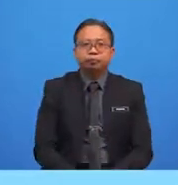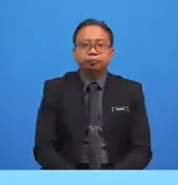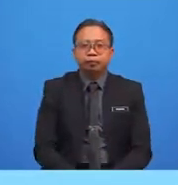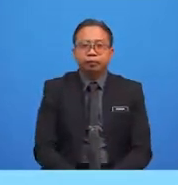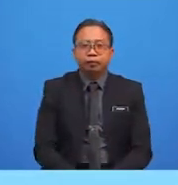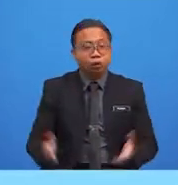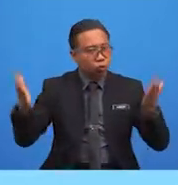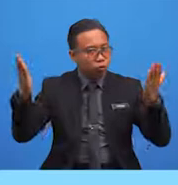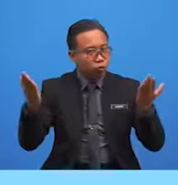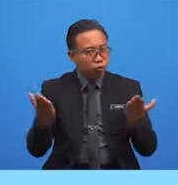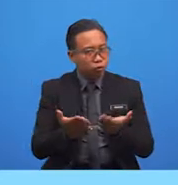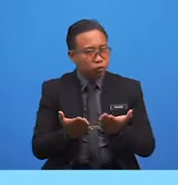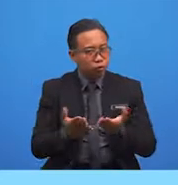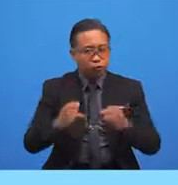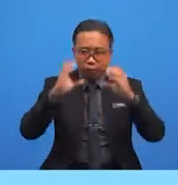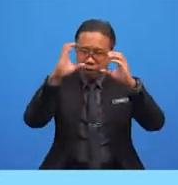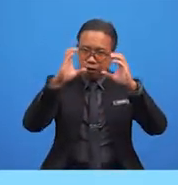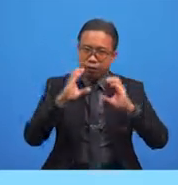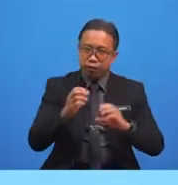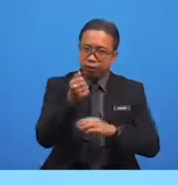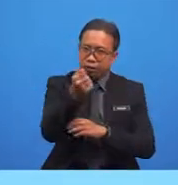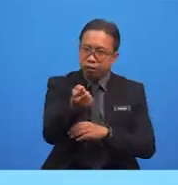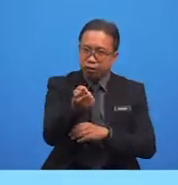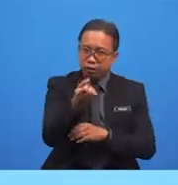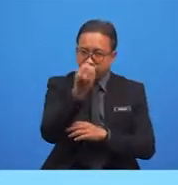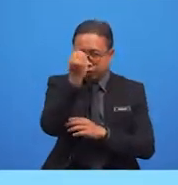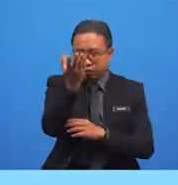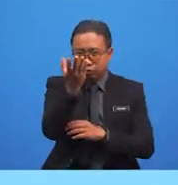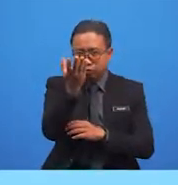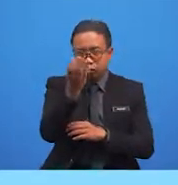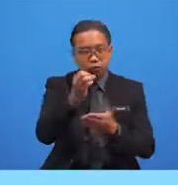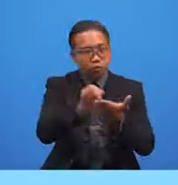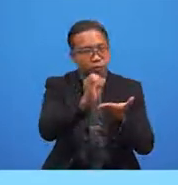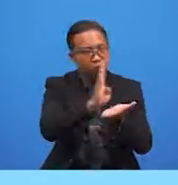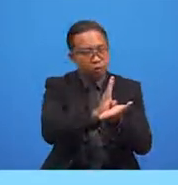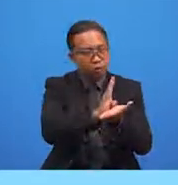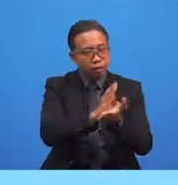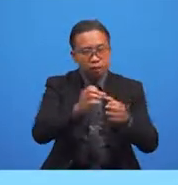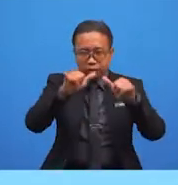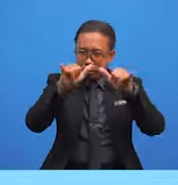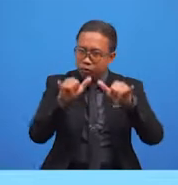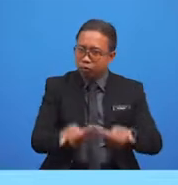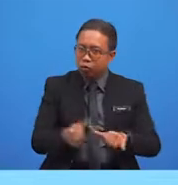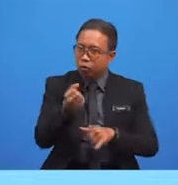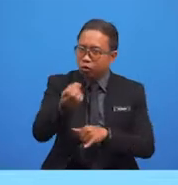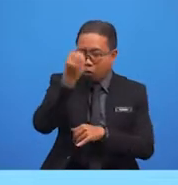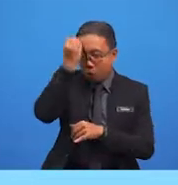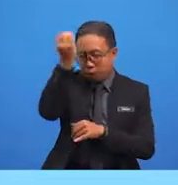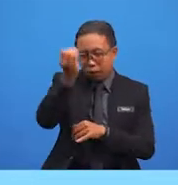In the introductory paragraph, you need to present your subject and state your opinion